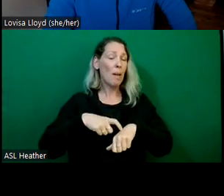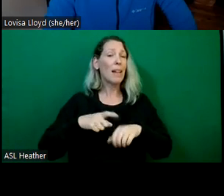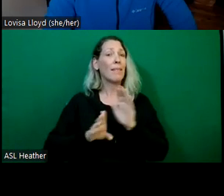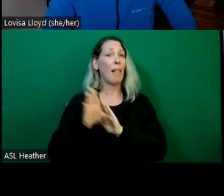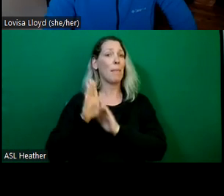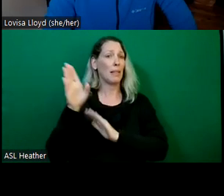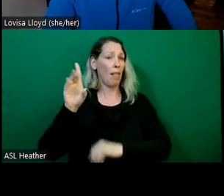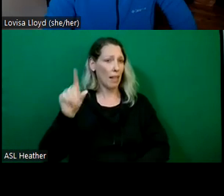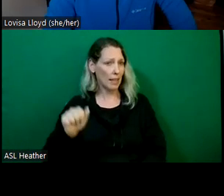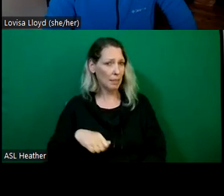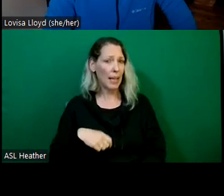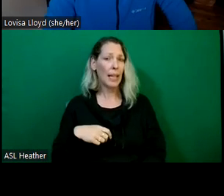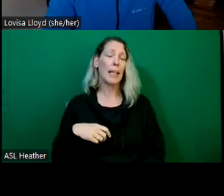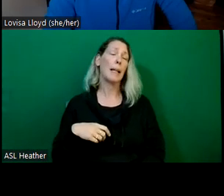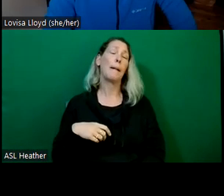disability, and